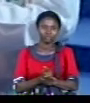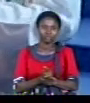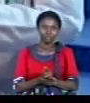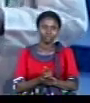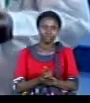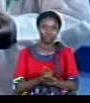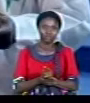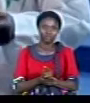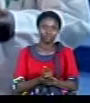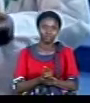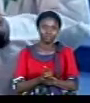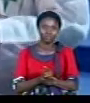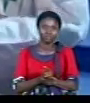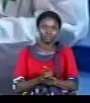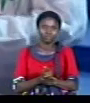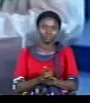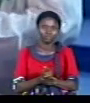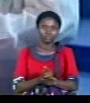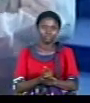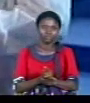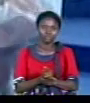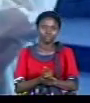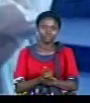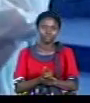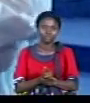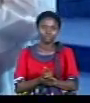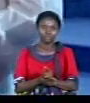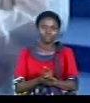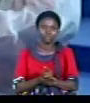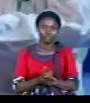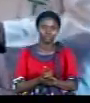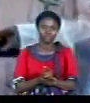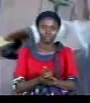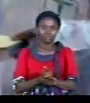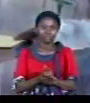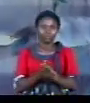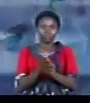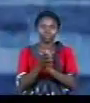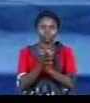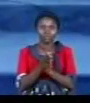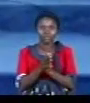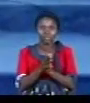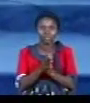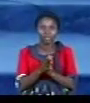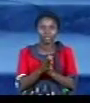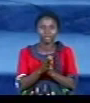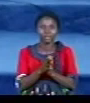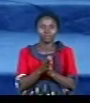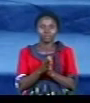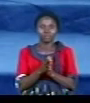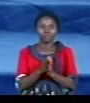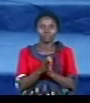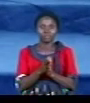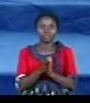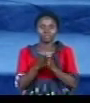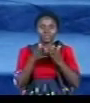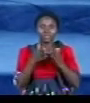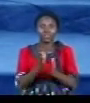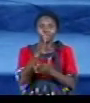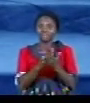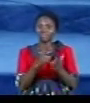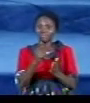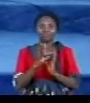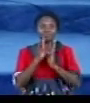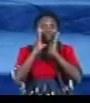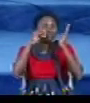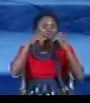scapula, everything okay. Testify to the glory of God, my brother. Let somebody shout hallelujah.